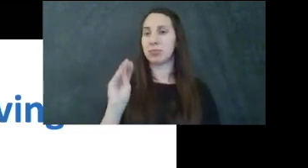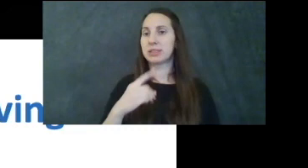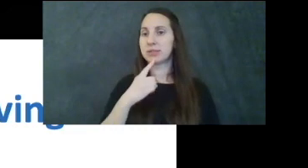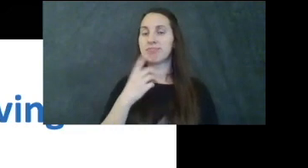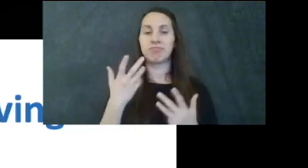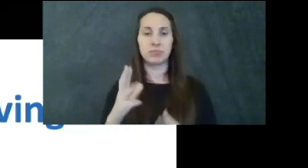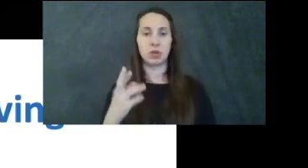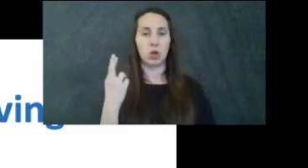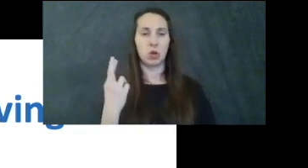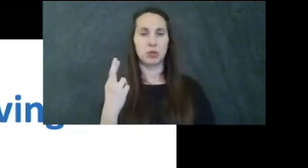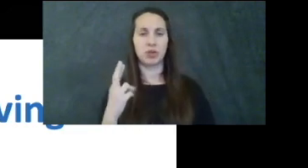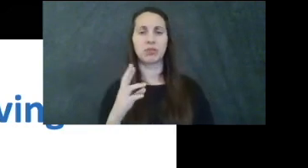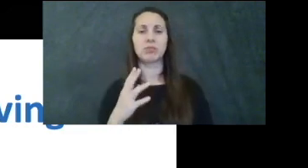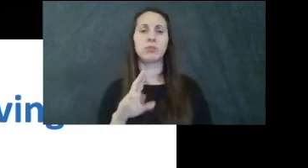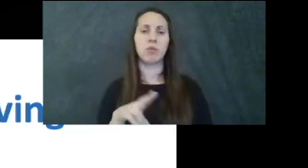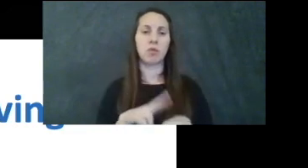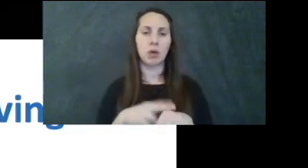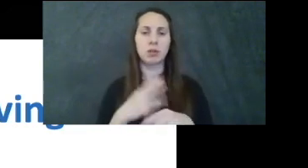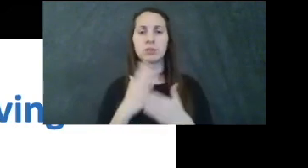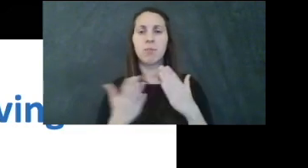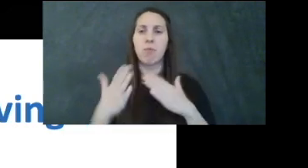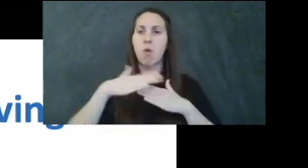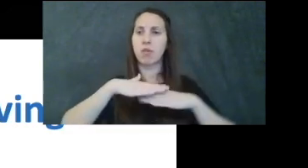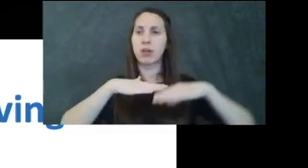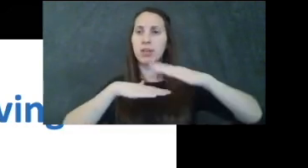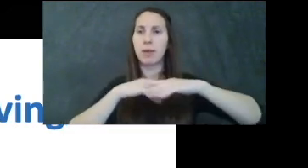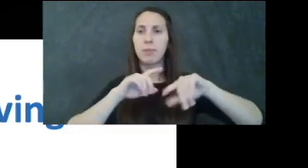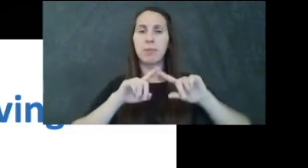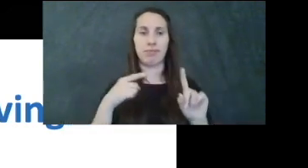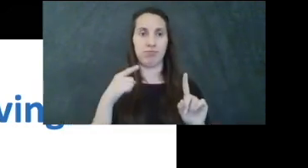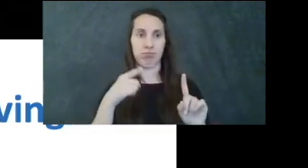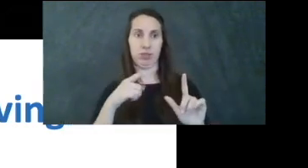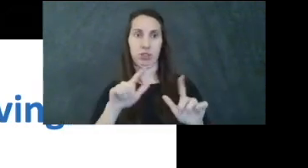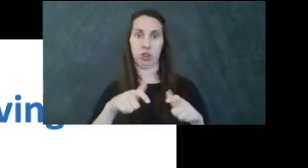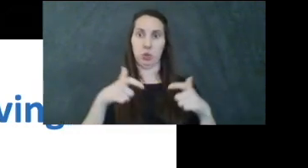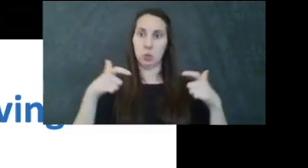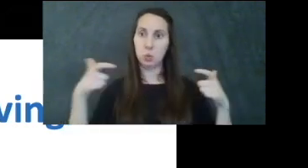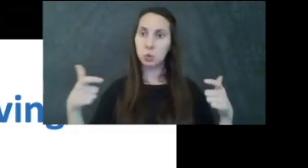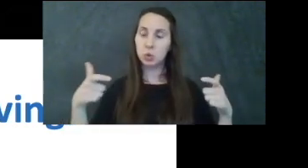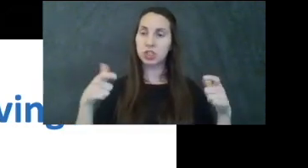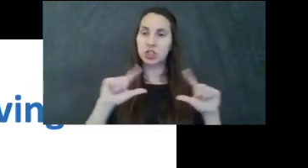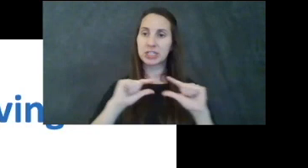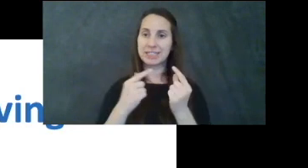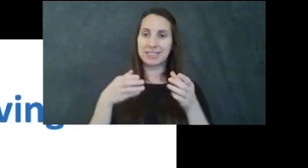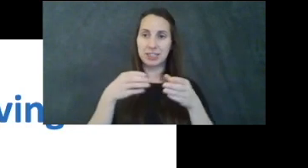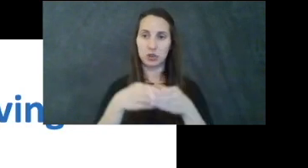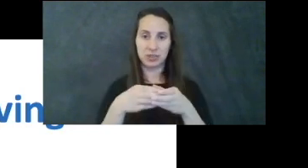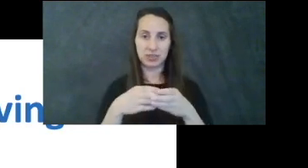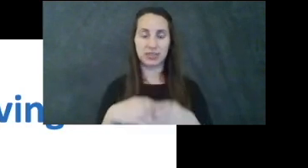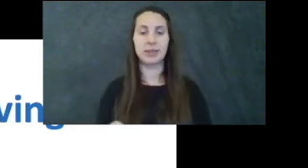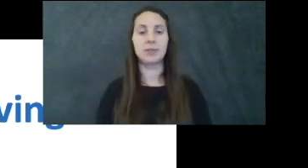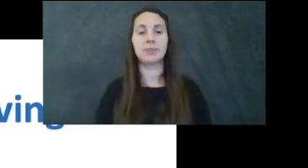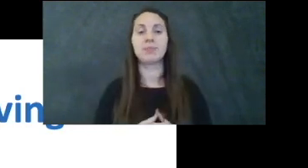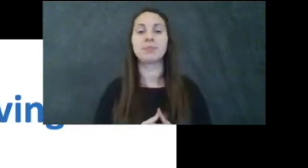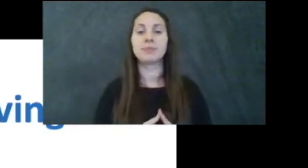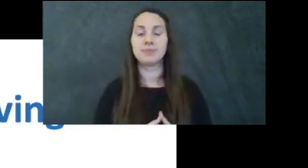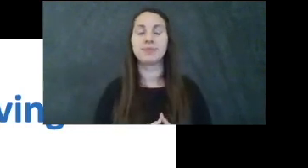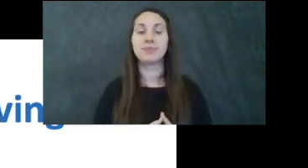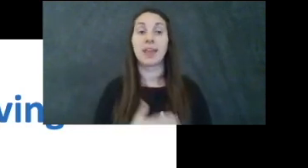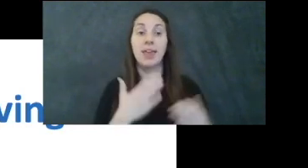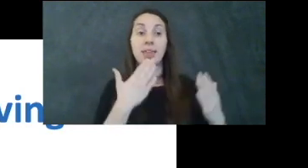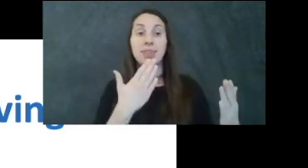And of course, there are some overlaps here, but this is a huge constituency. And thanks to all of